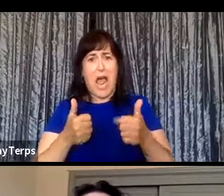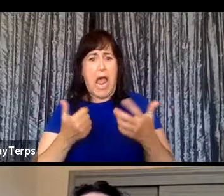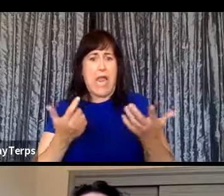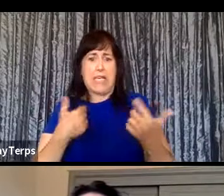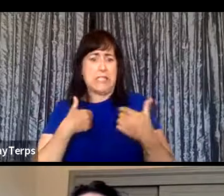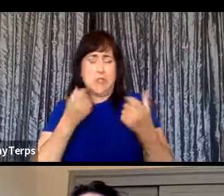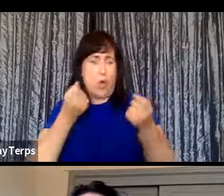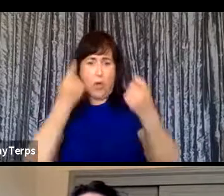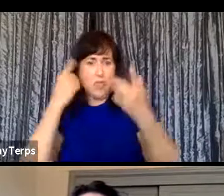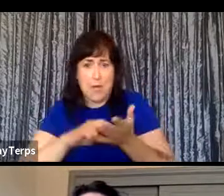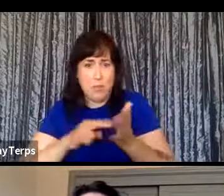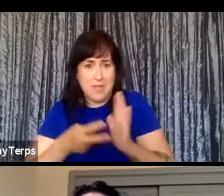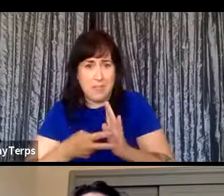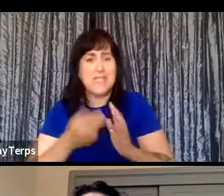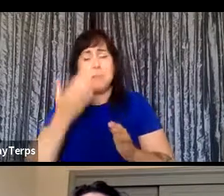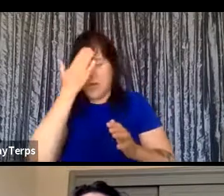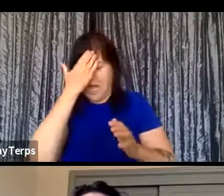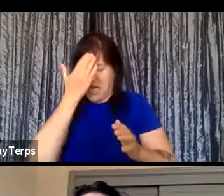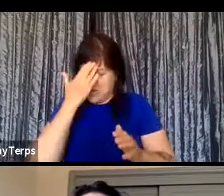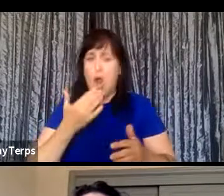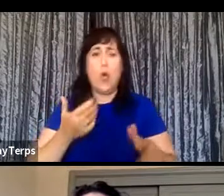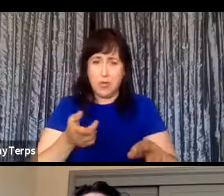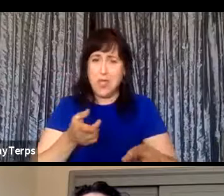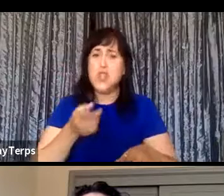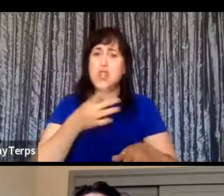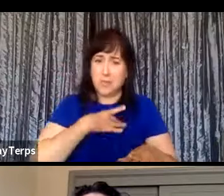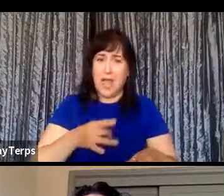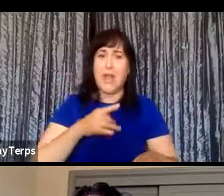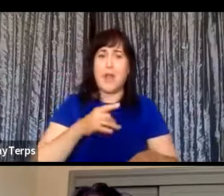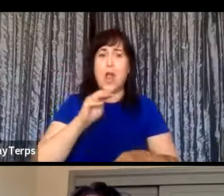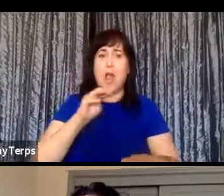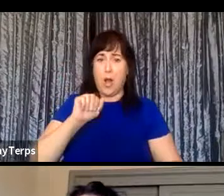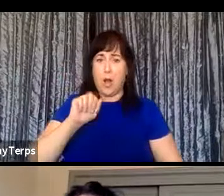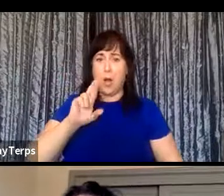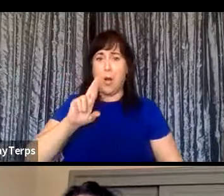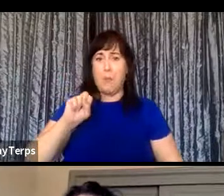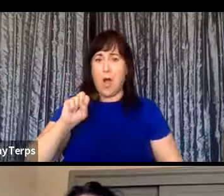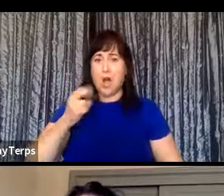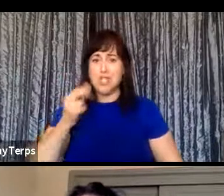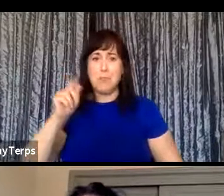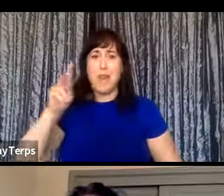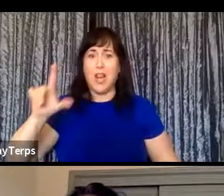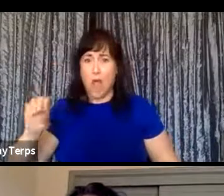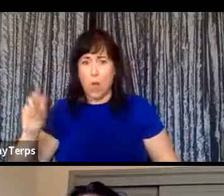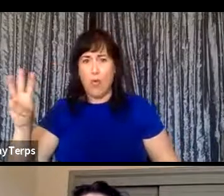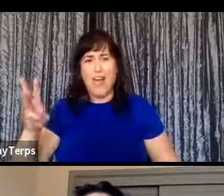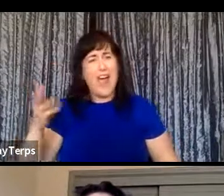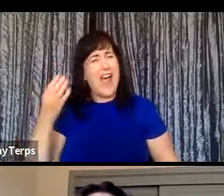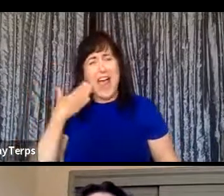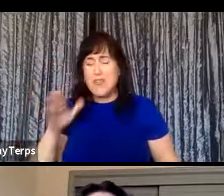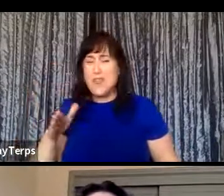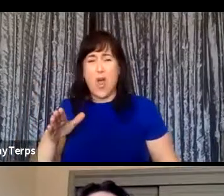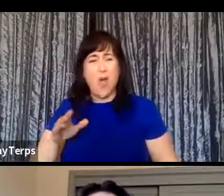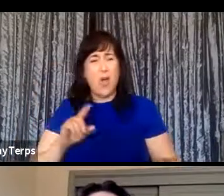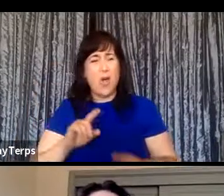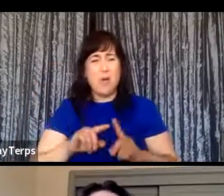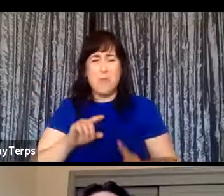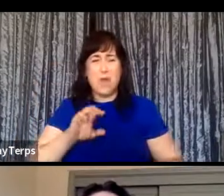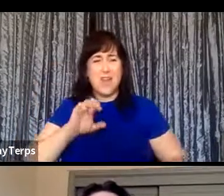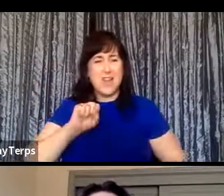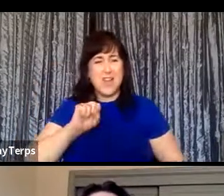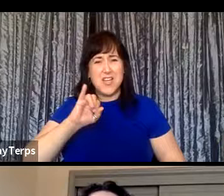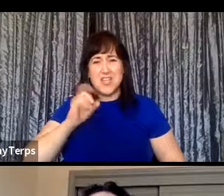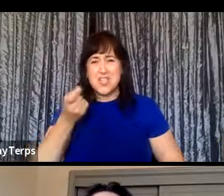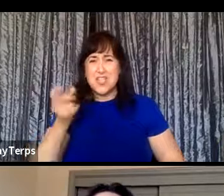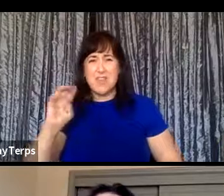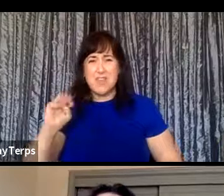know how you guys love marshmallows plus chocolate, okay? Like s'mores. I don't know what it is, Siobhan, but s'mores, I don't know how Americans